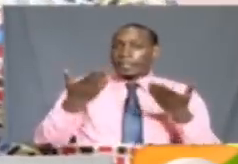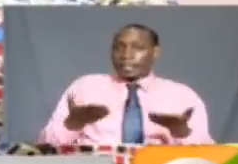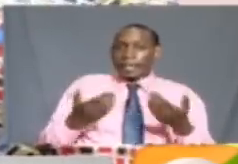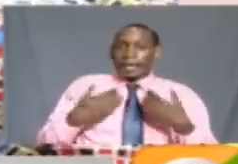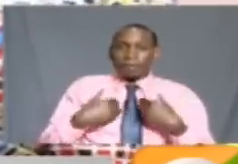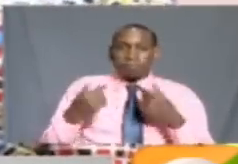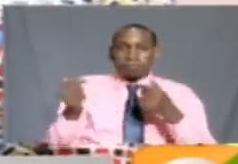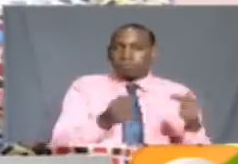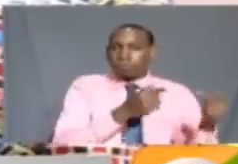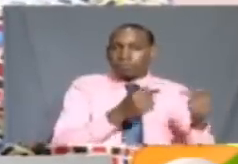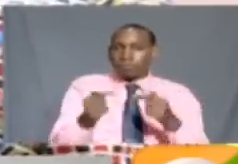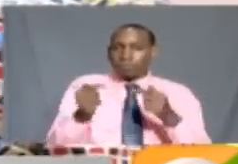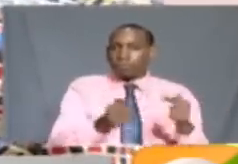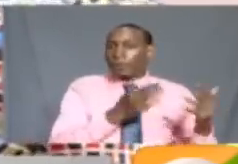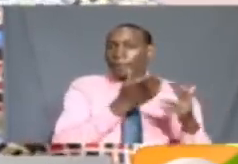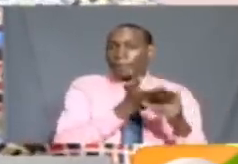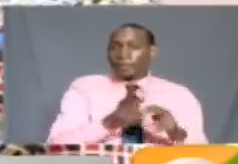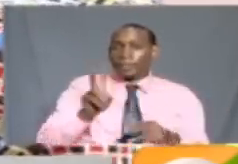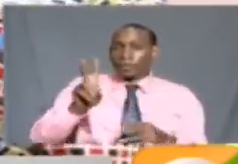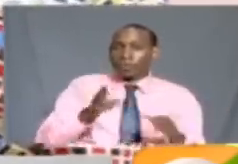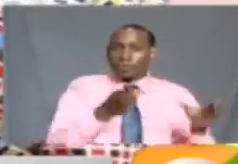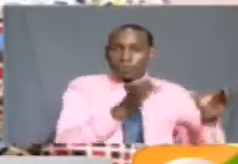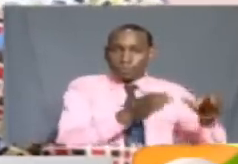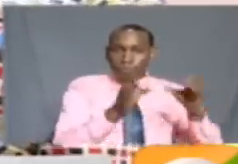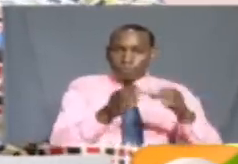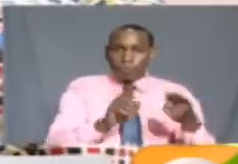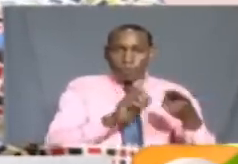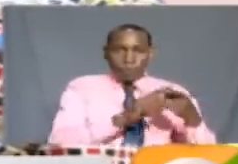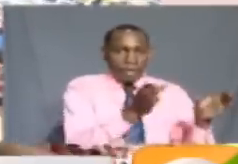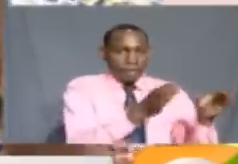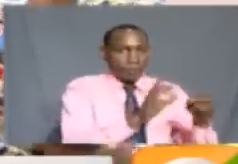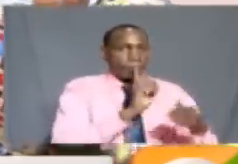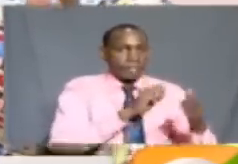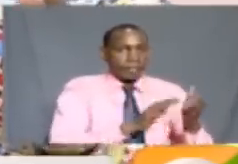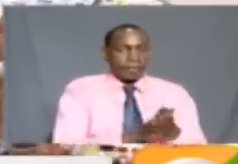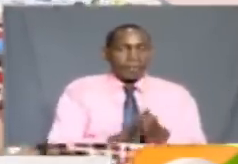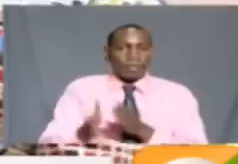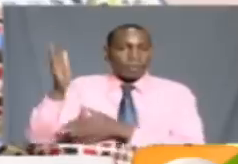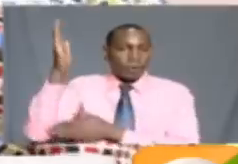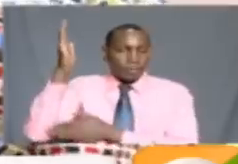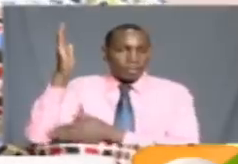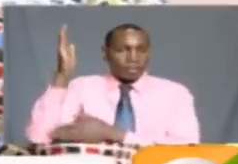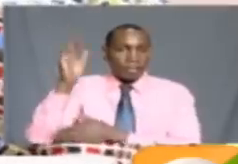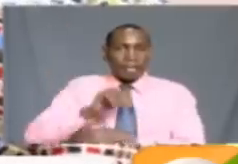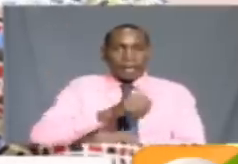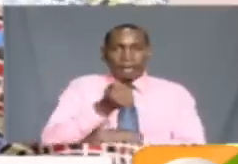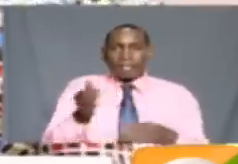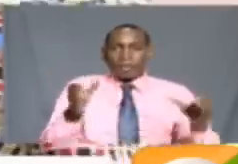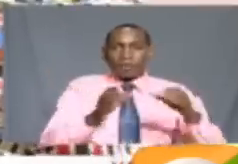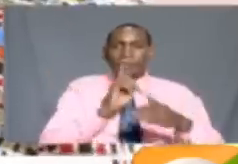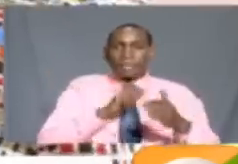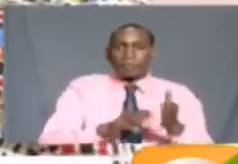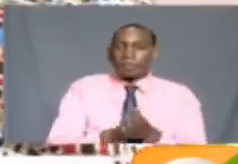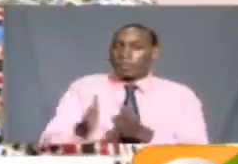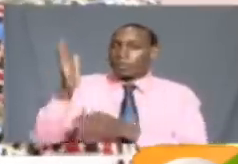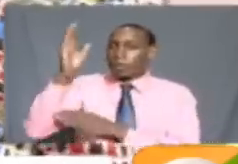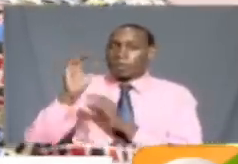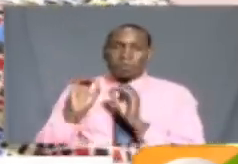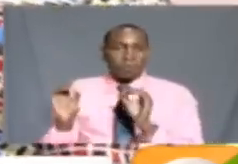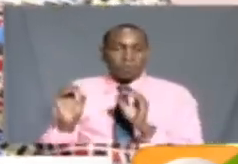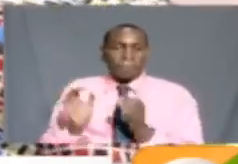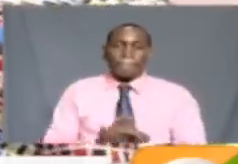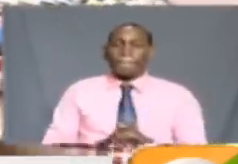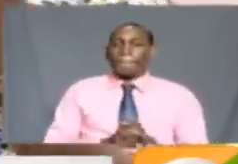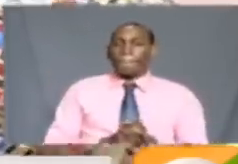war between two camps. One camp is saying God is. The other camp is saying God isn't.